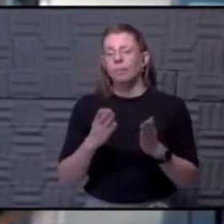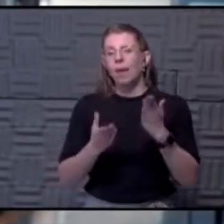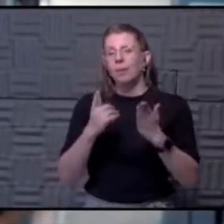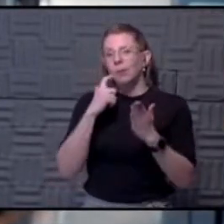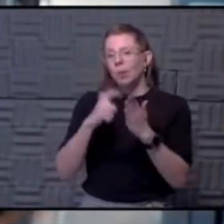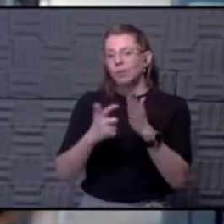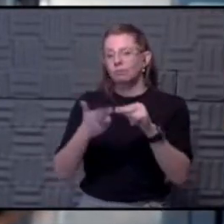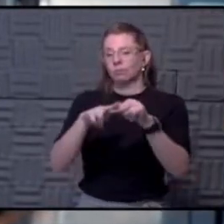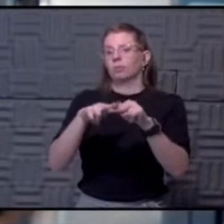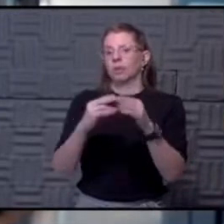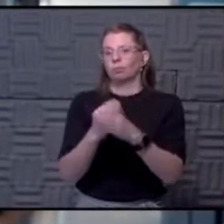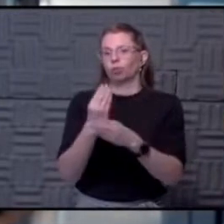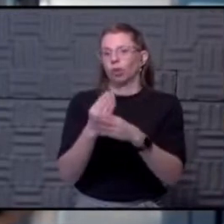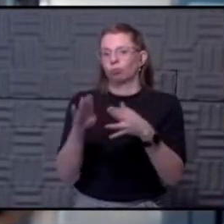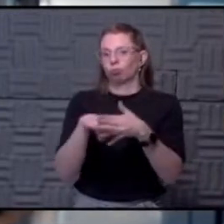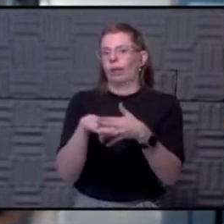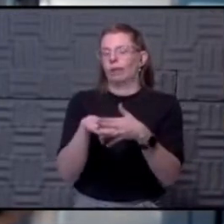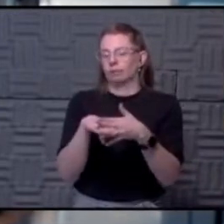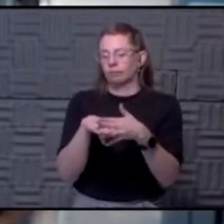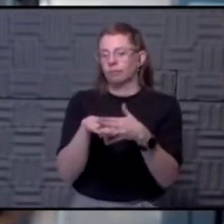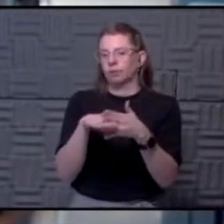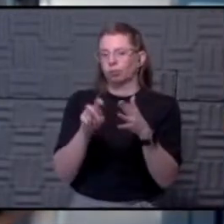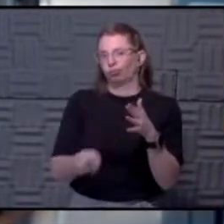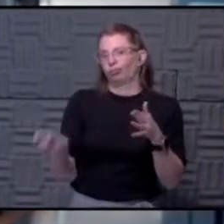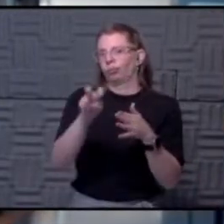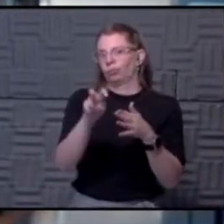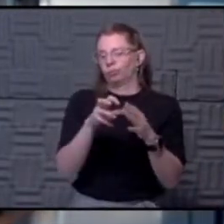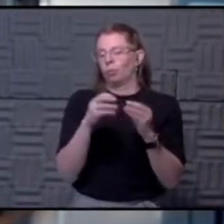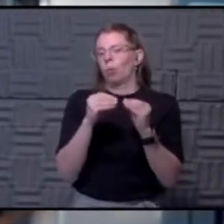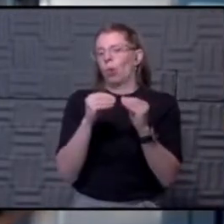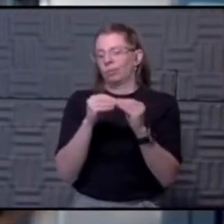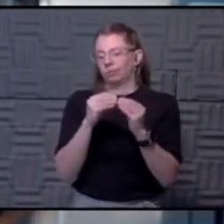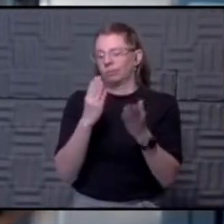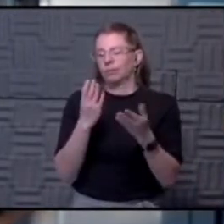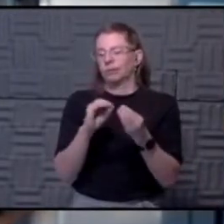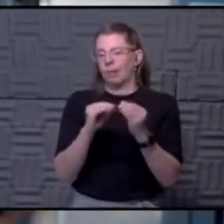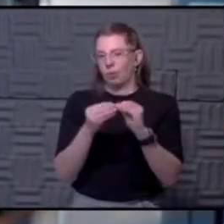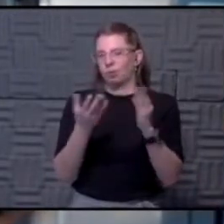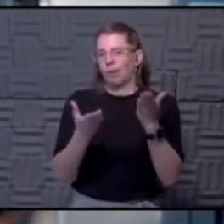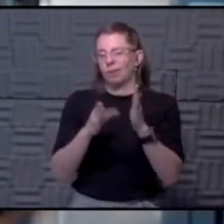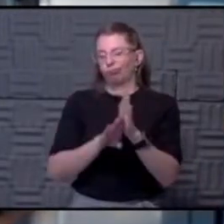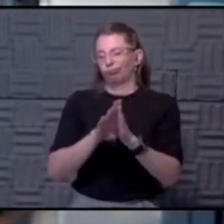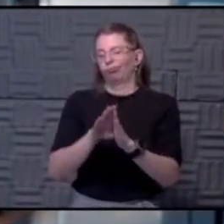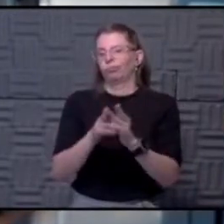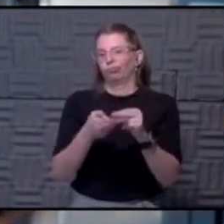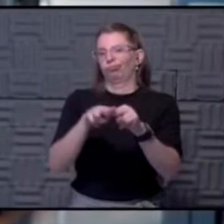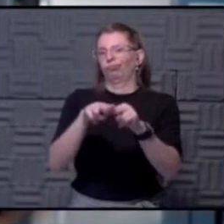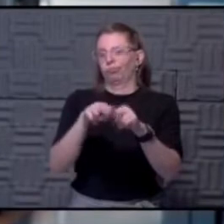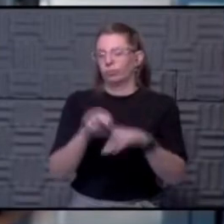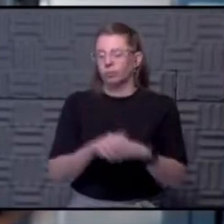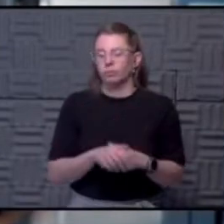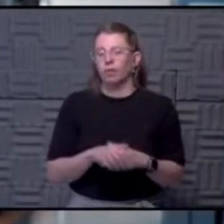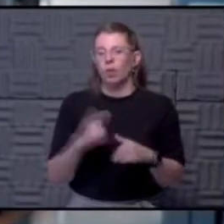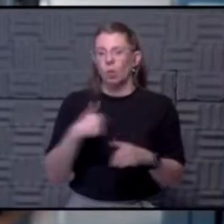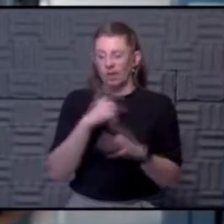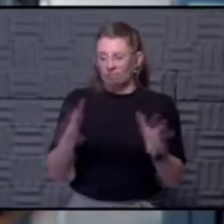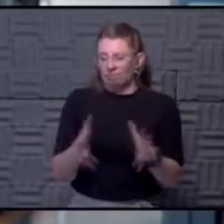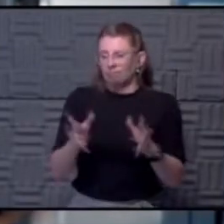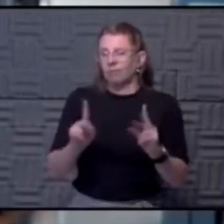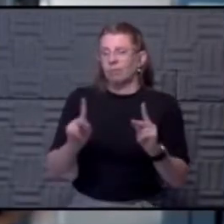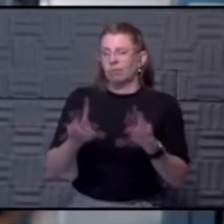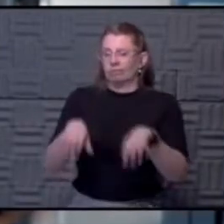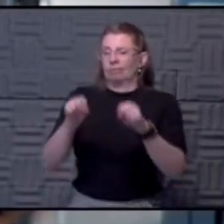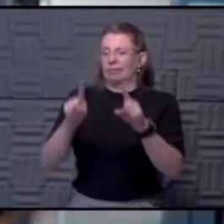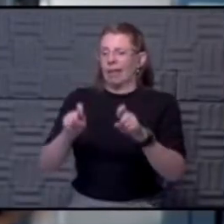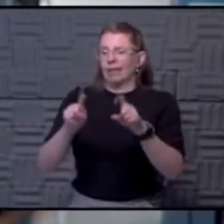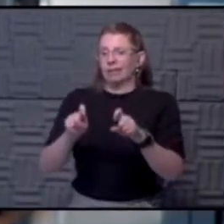at spring break time with people doing a lot more traveling than they have been. And we're encouraging people to test before they go and test